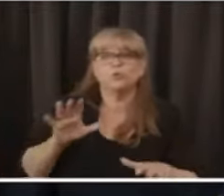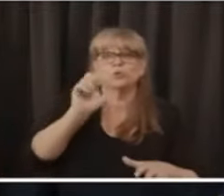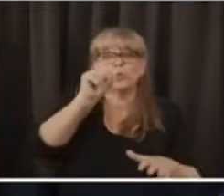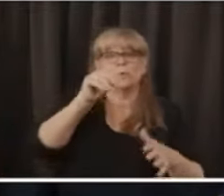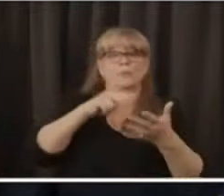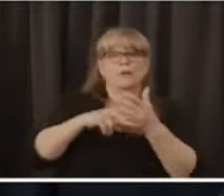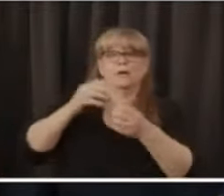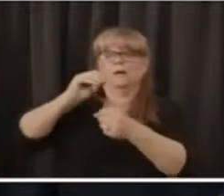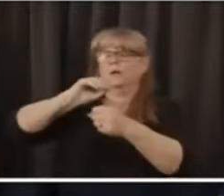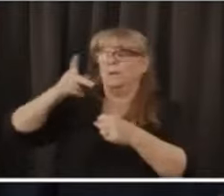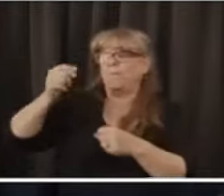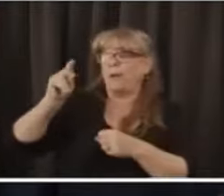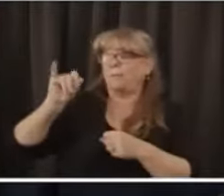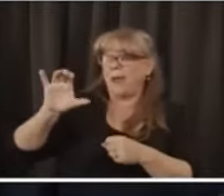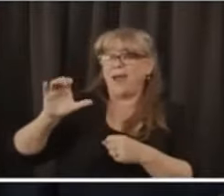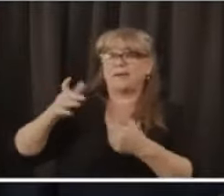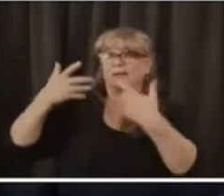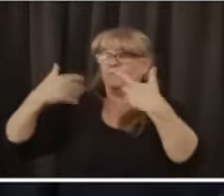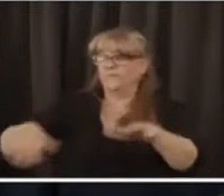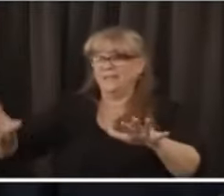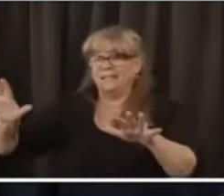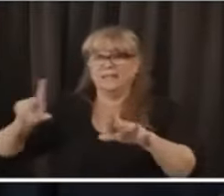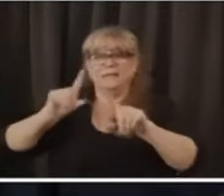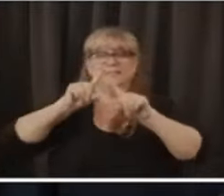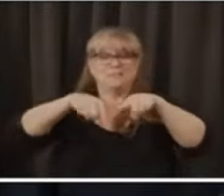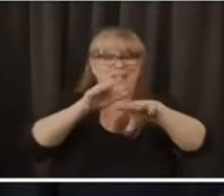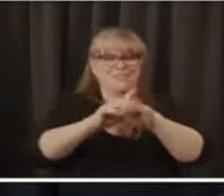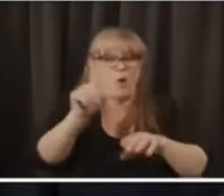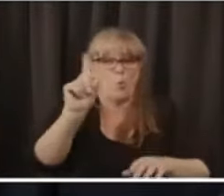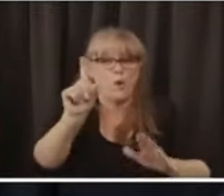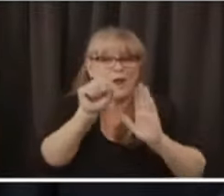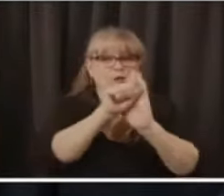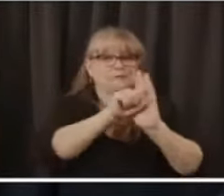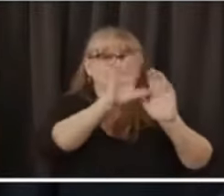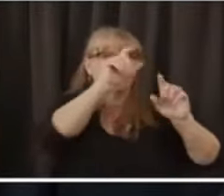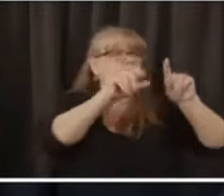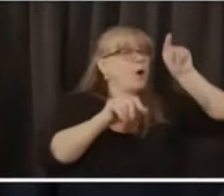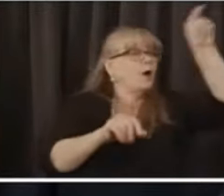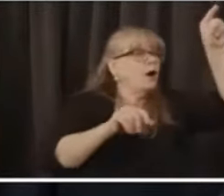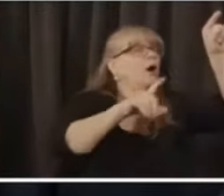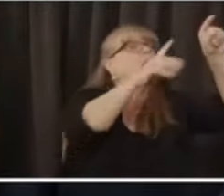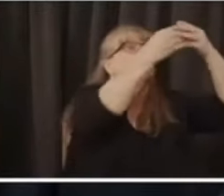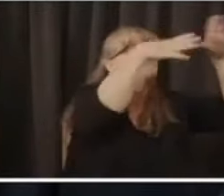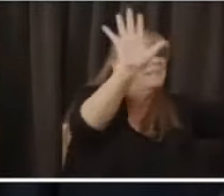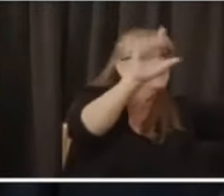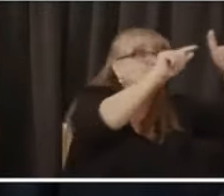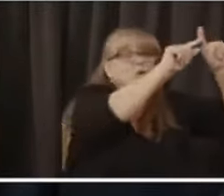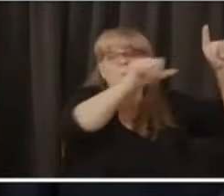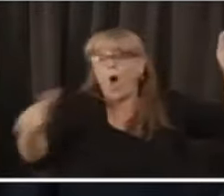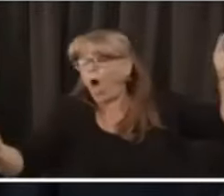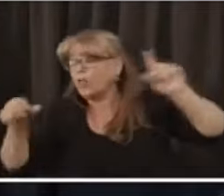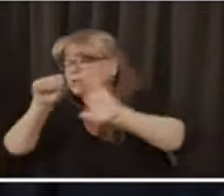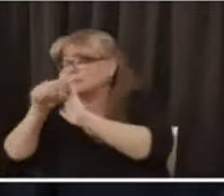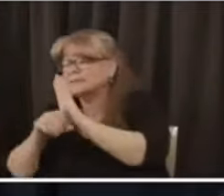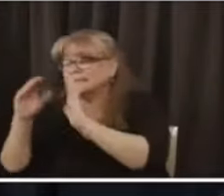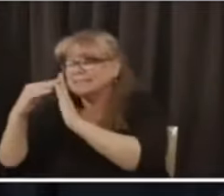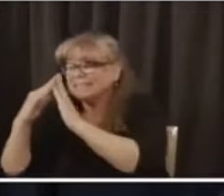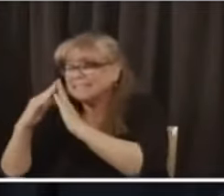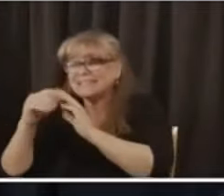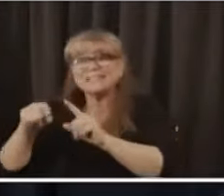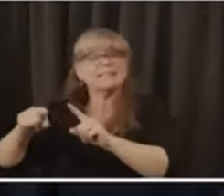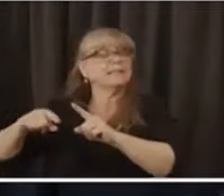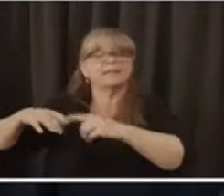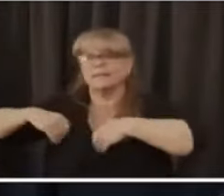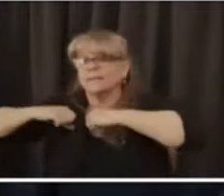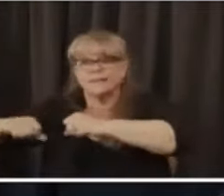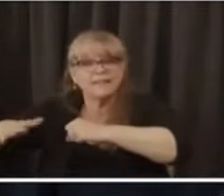hasn't ended anywhere yet, but by these numbers, some communities will reach herd immunity levels before other communities. And so in the communities that